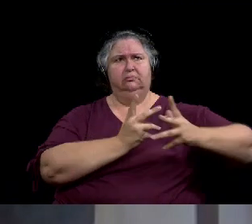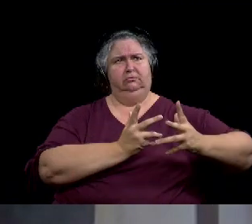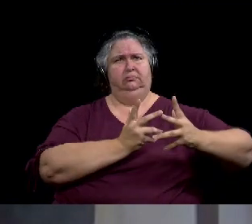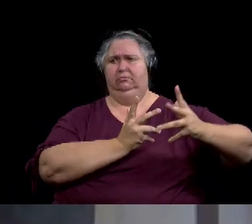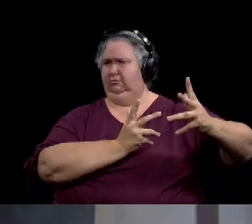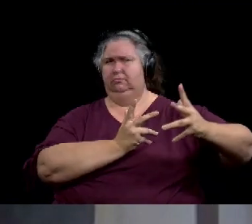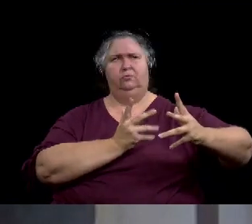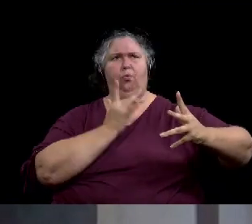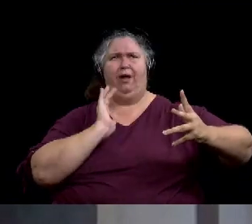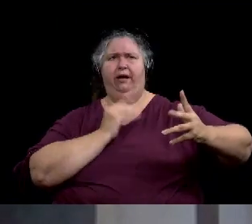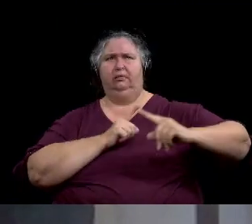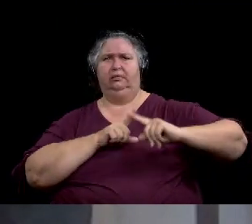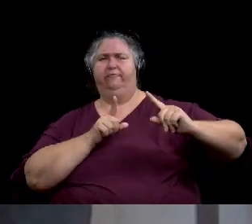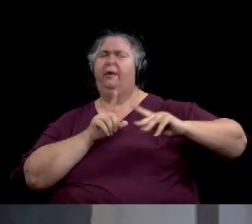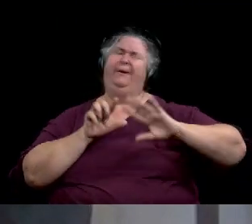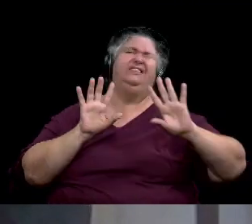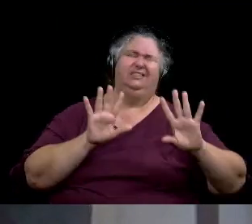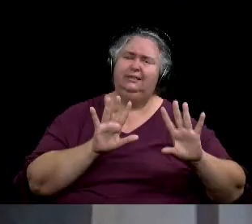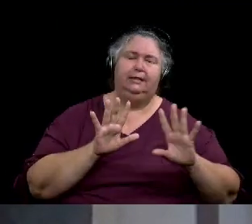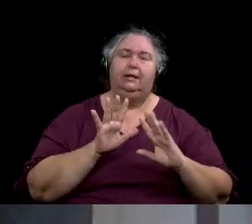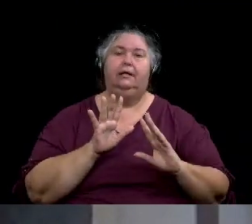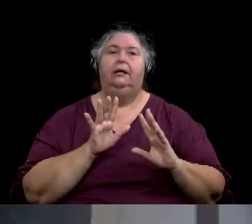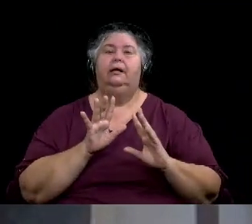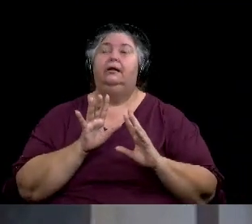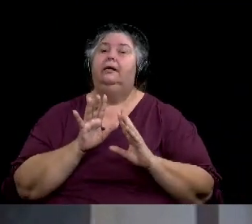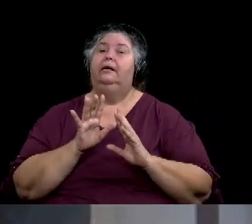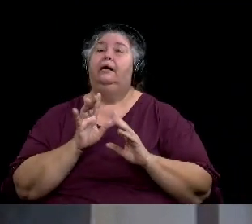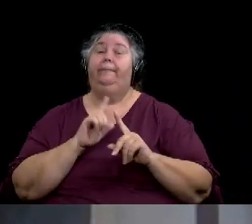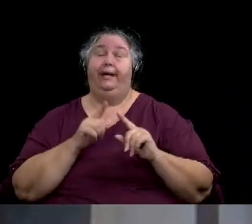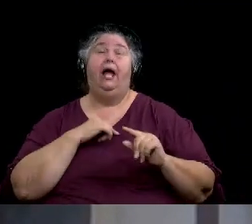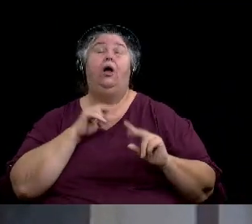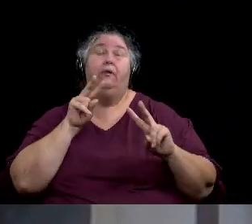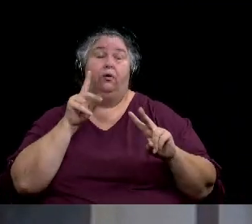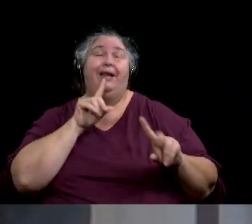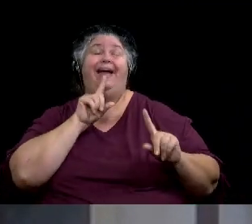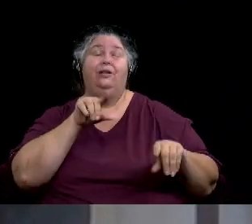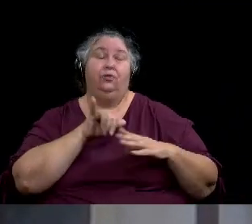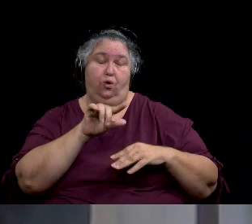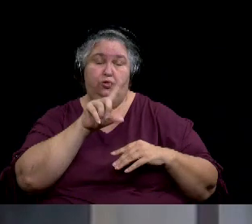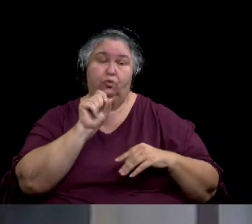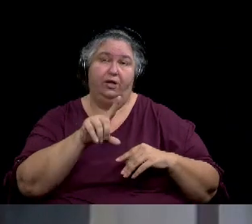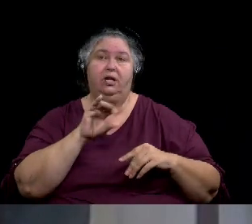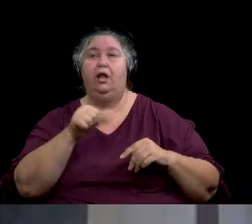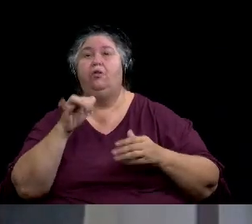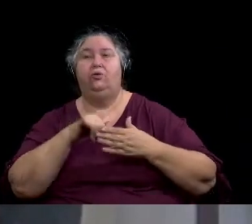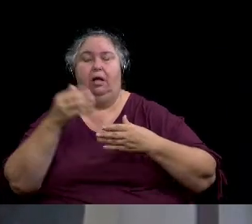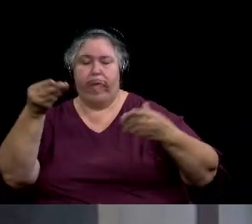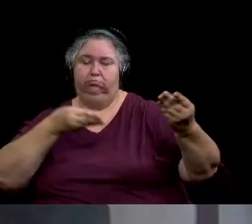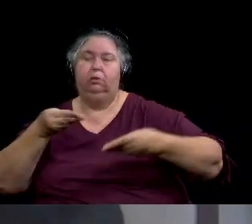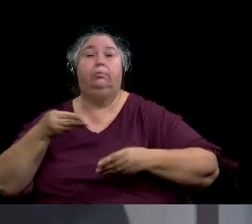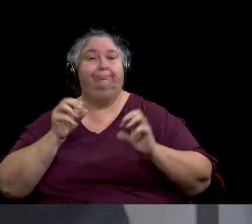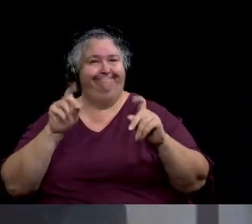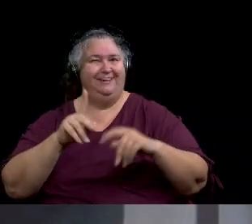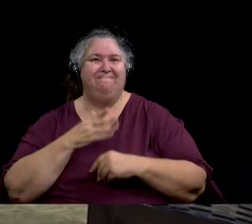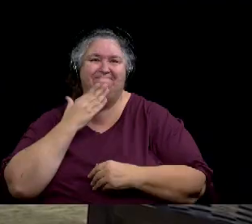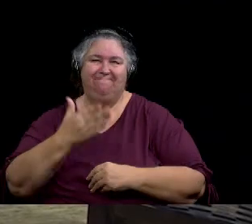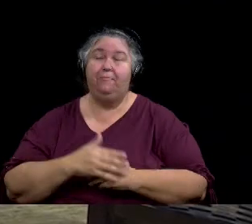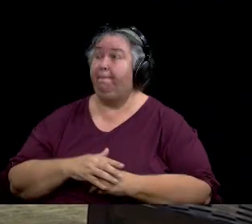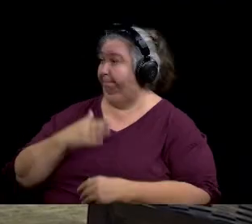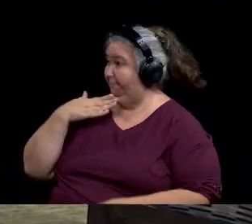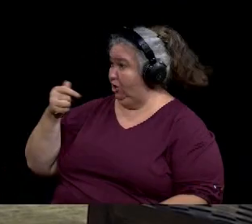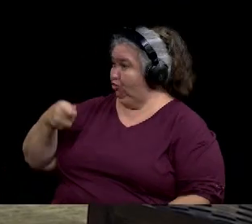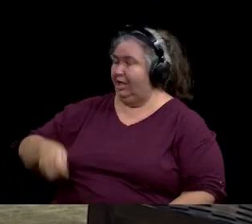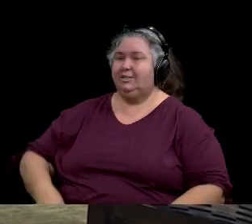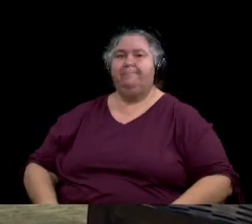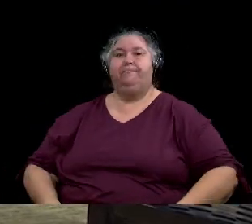and so I'll look forward to answering those questions and others that may come in. Thank you. Thank you, Judge.